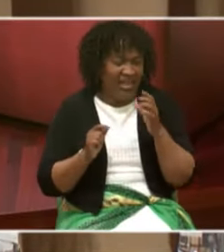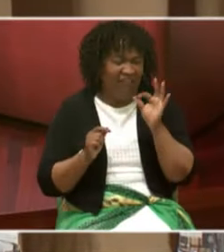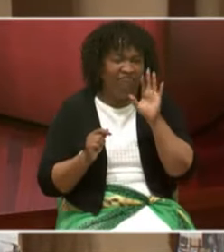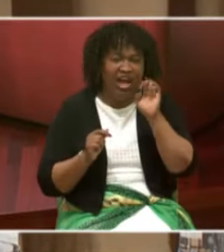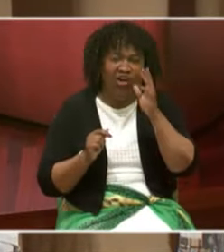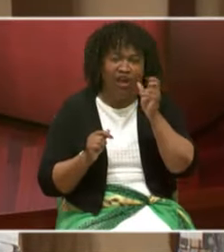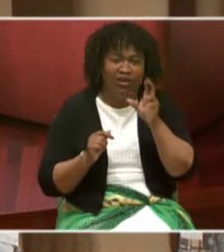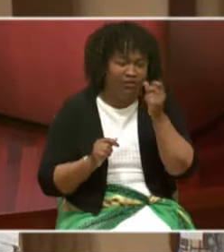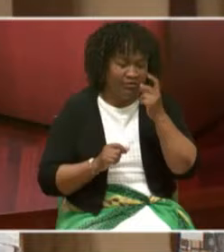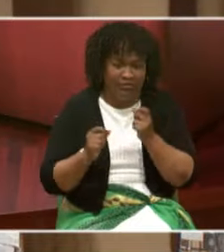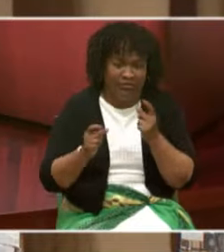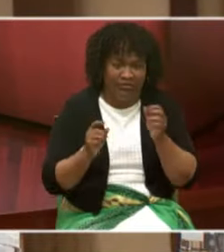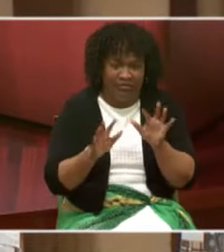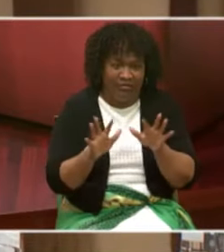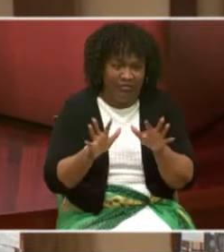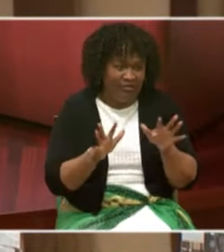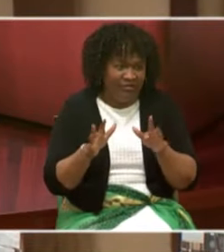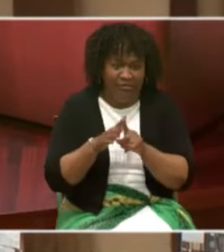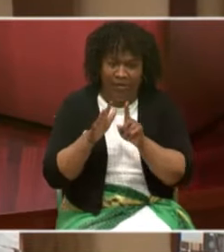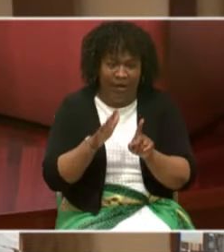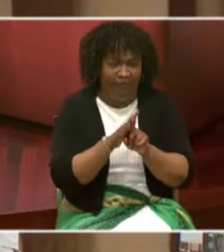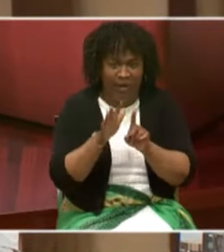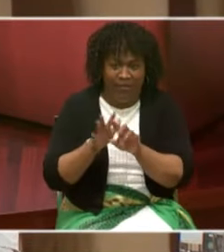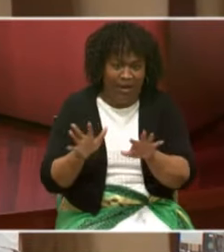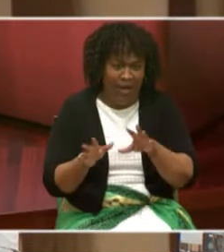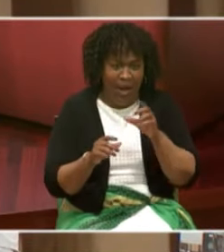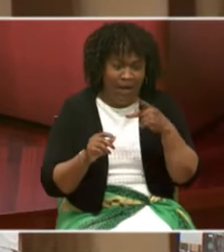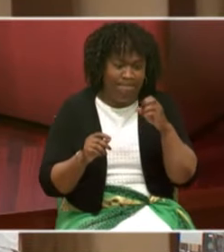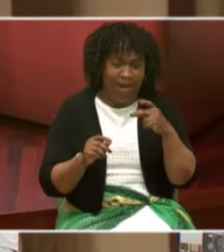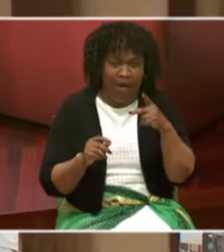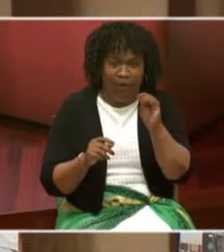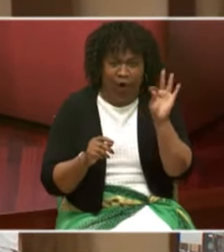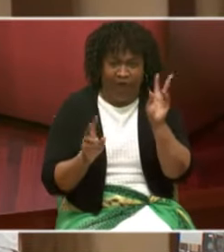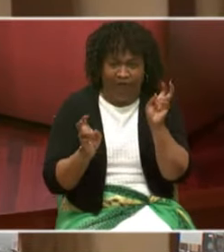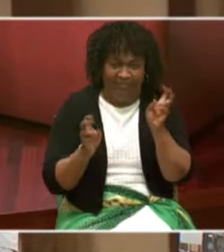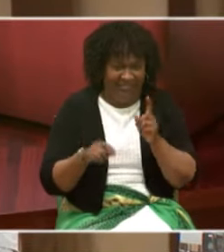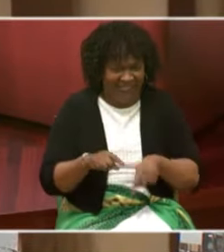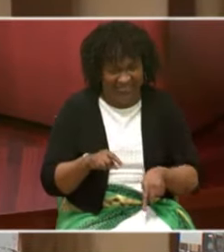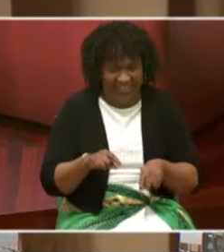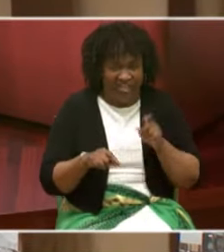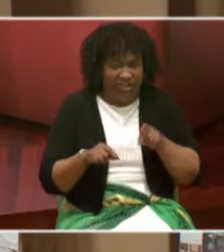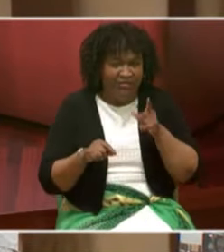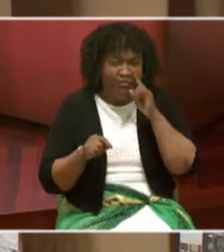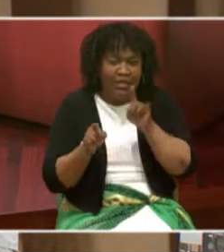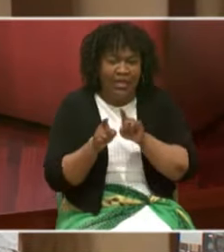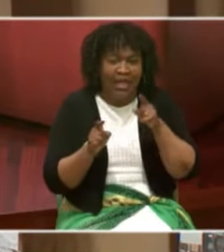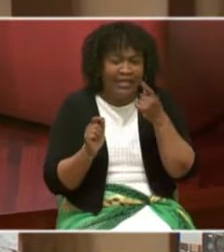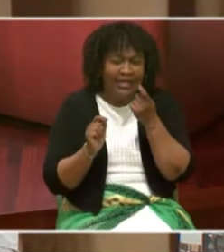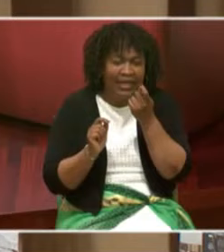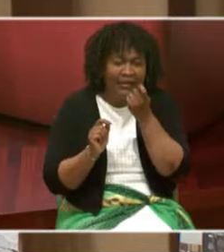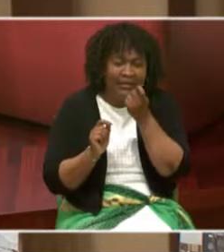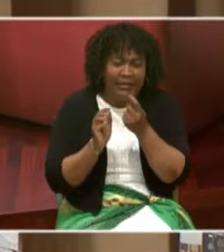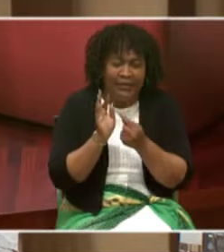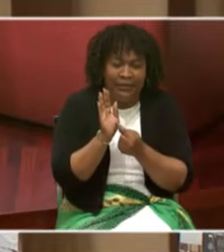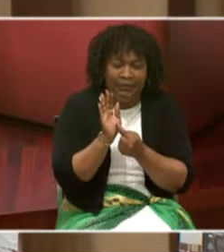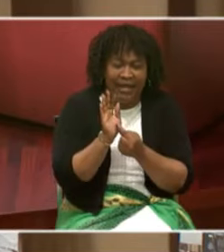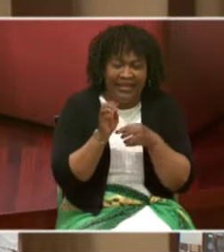Congress, Republicans and Democrats, members of the House and the Senate, staffers,